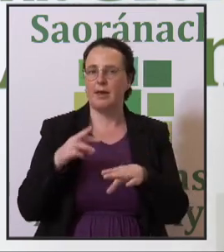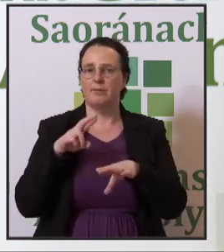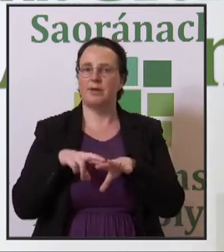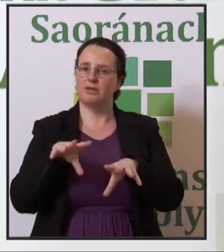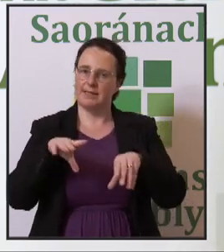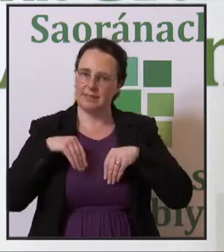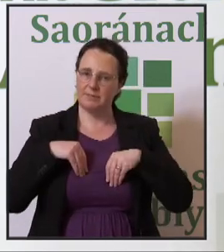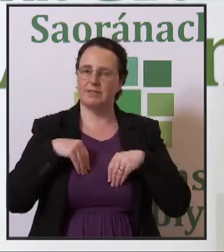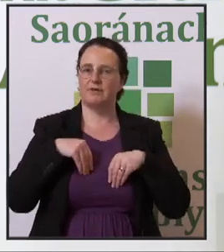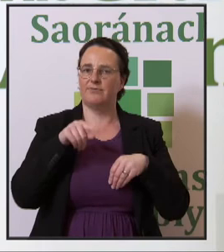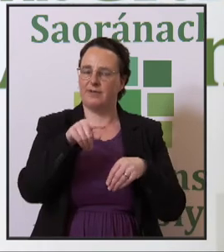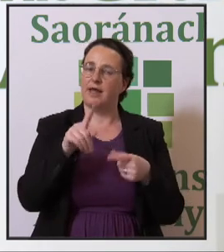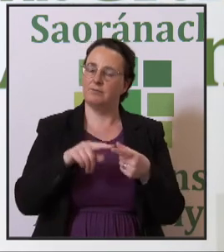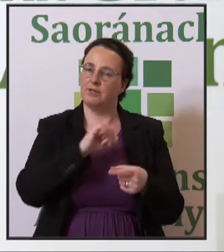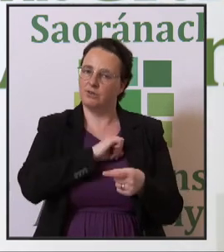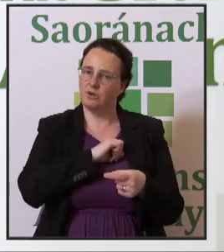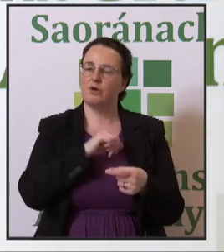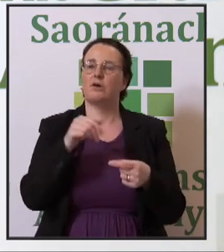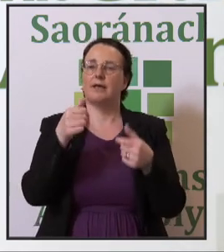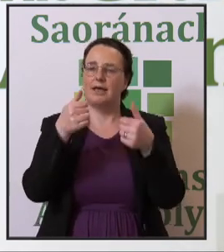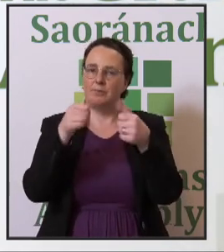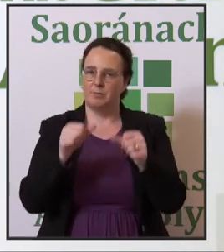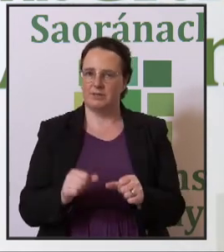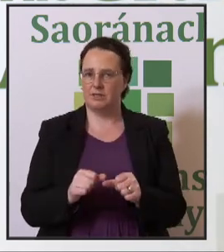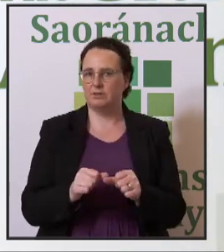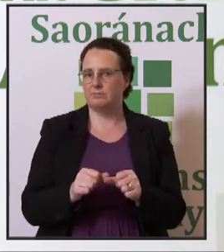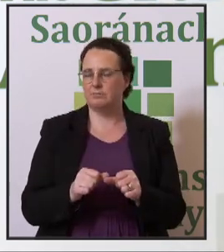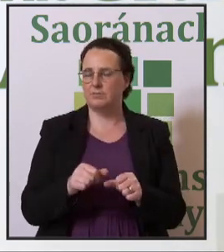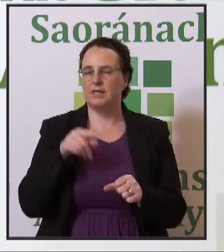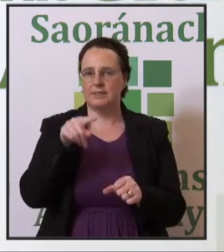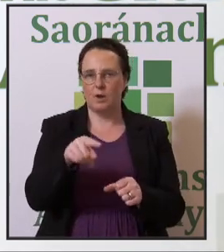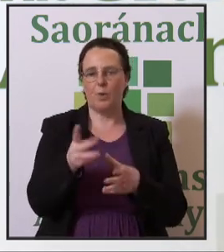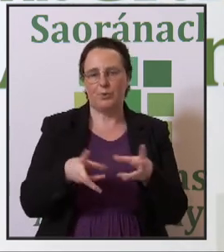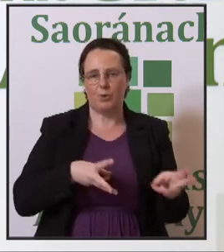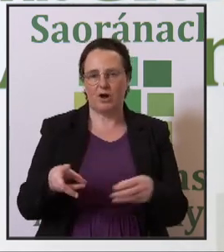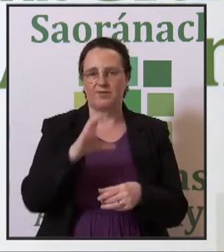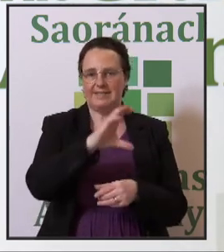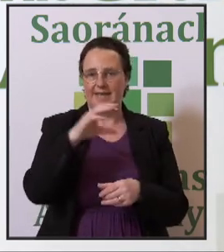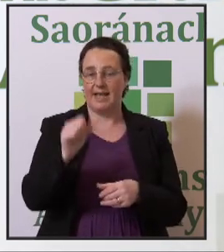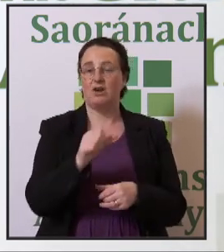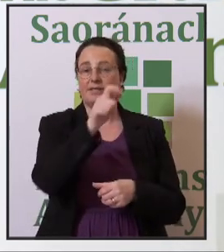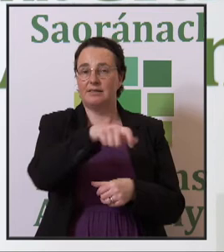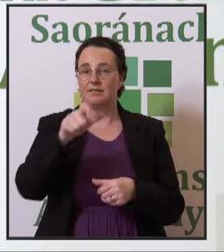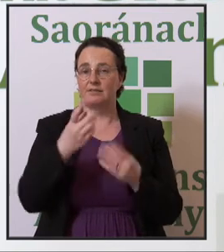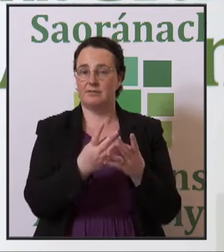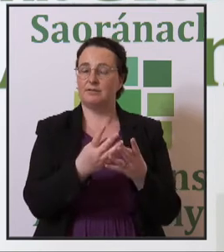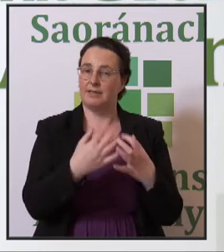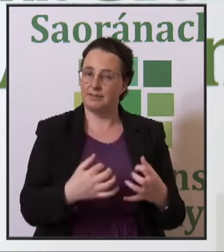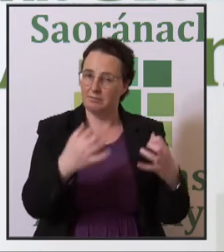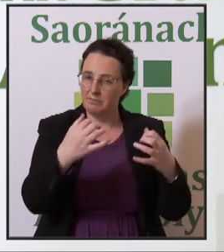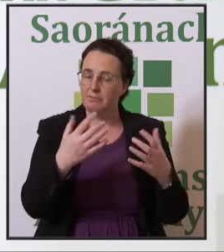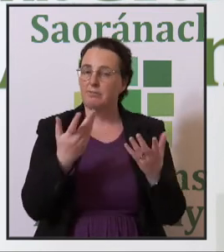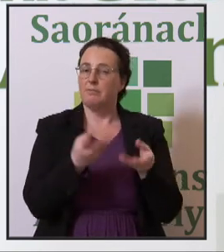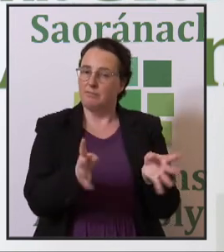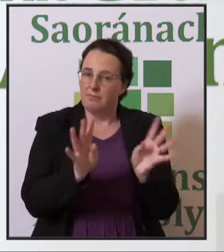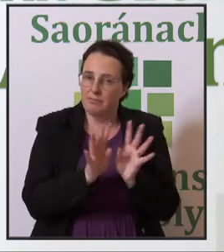decisions, and fewer implementation problems. The work of citizens' assemblies can increase wider public understanding